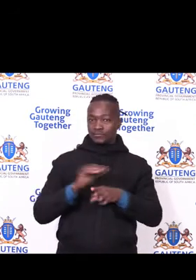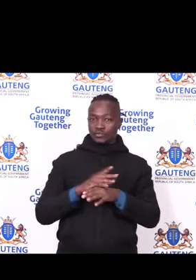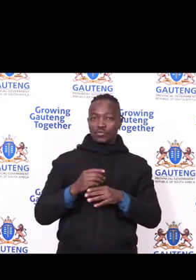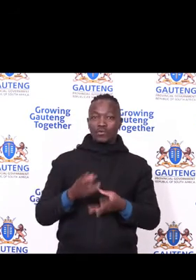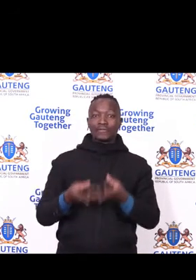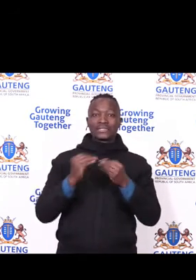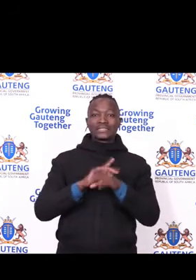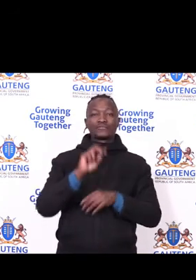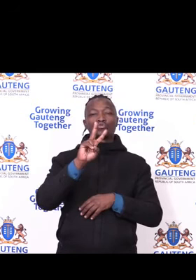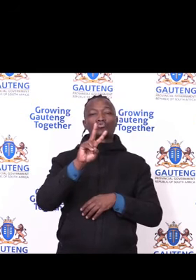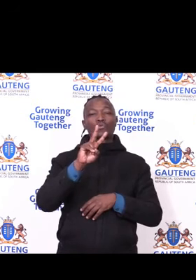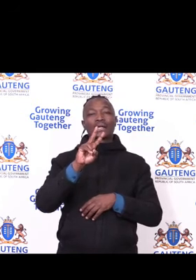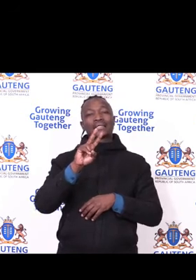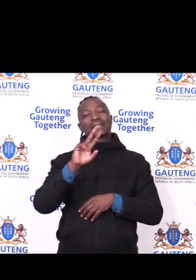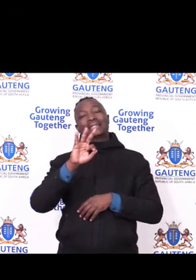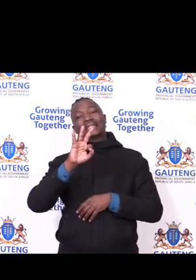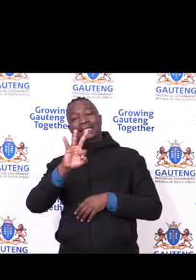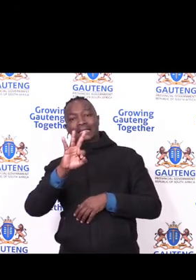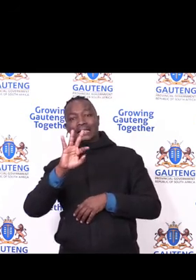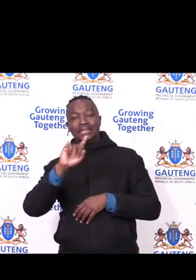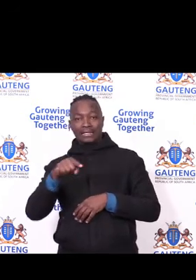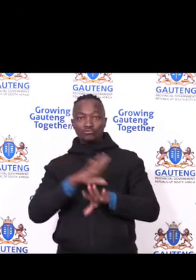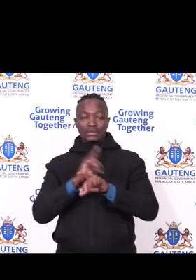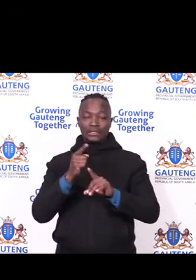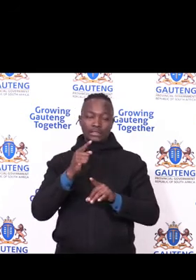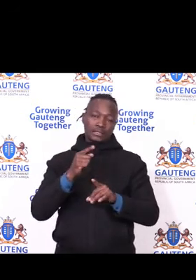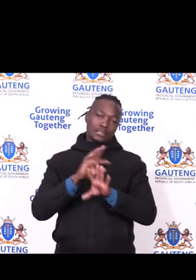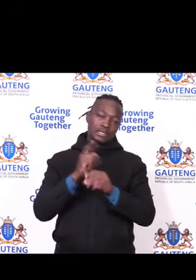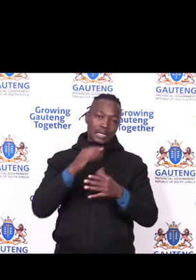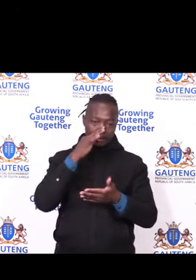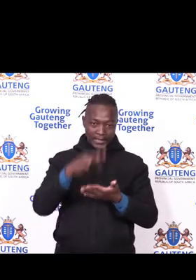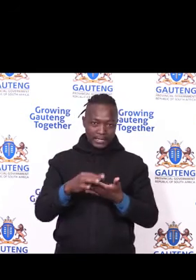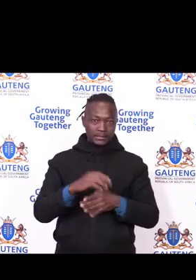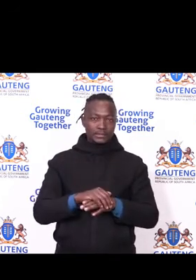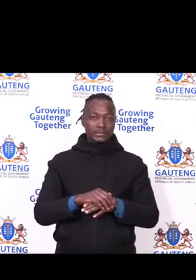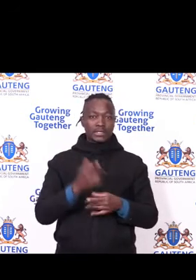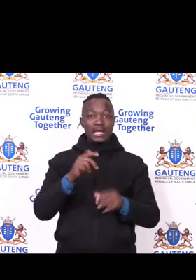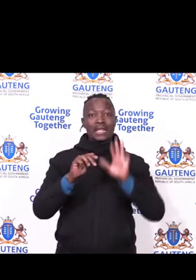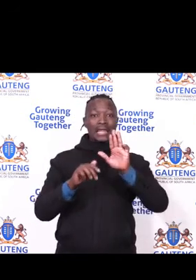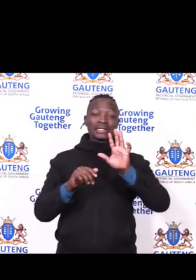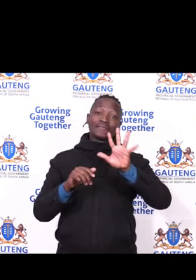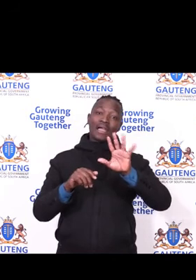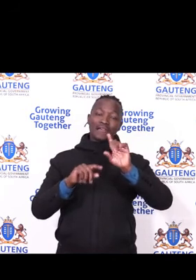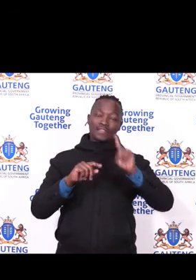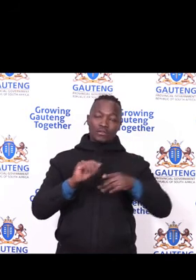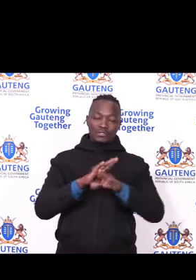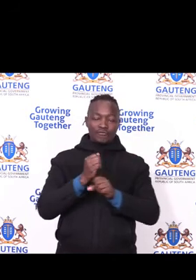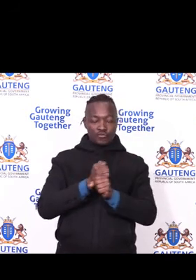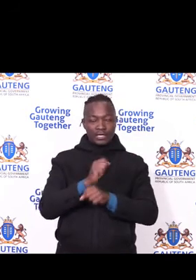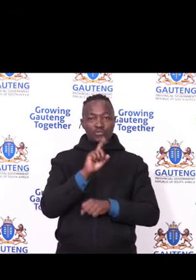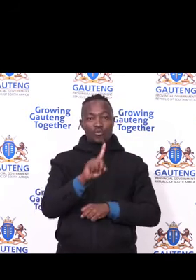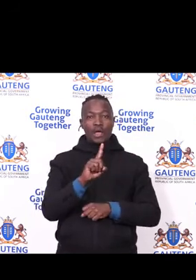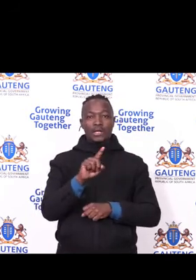almost 203,000 applications. Of the 203,000 applications, 95,000 are for grade 1,